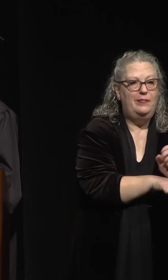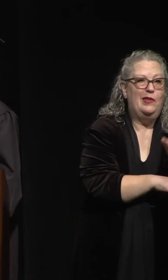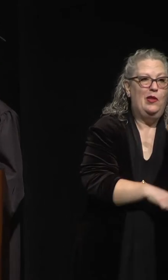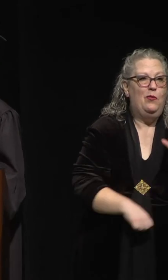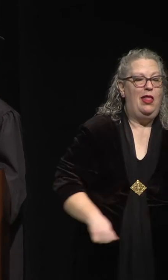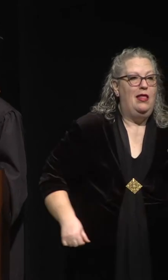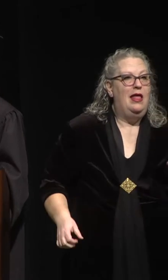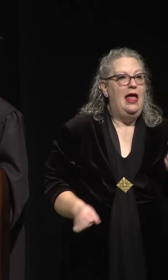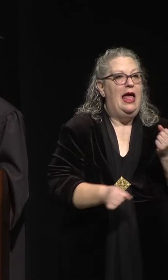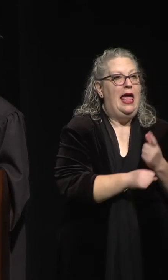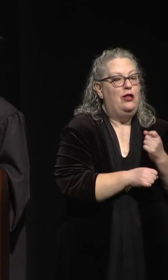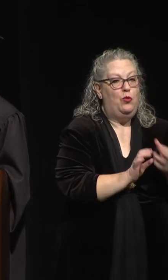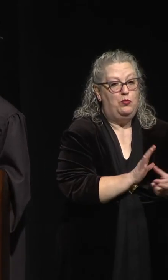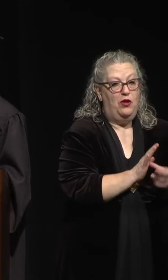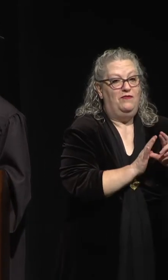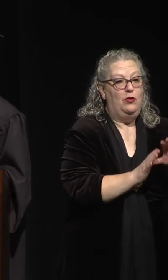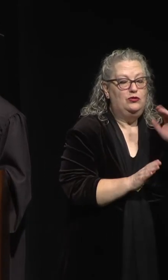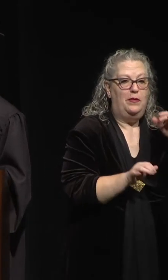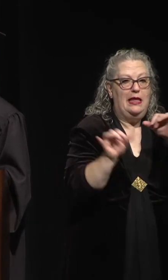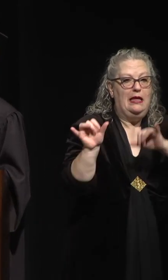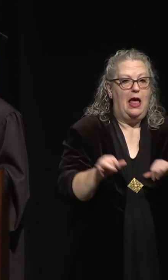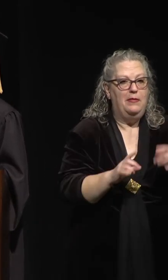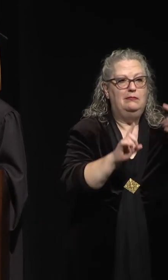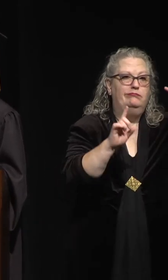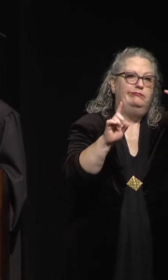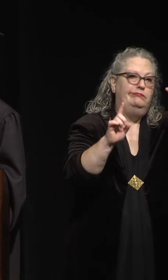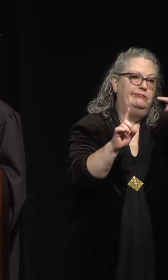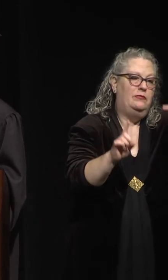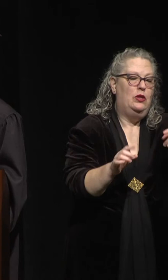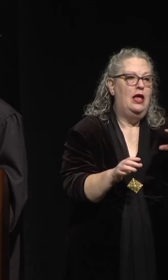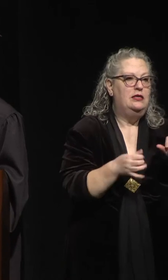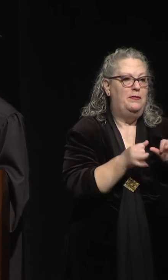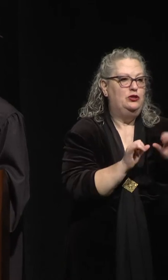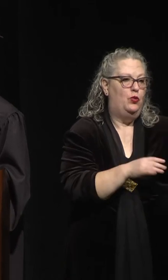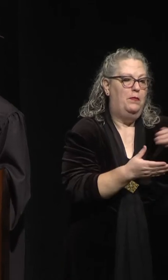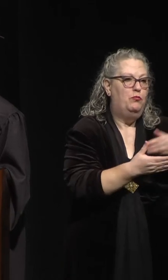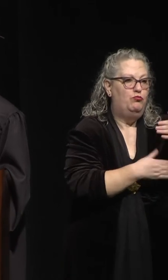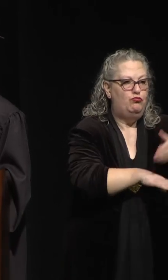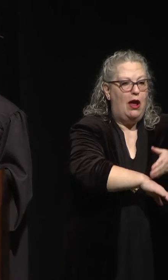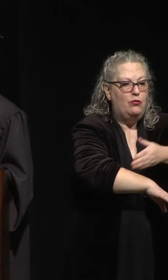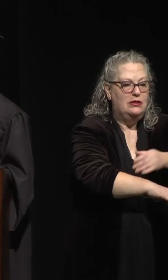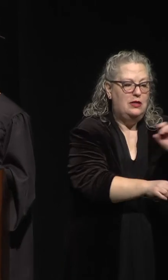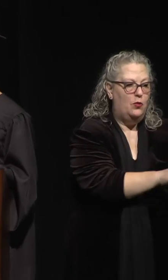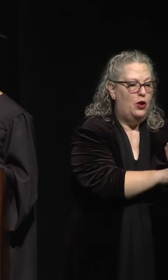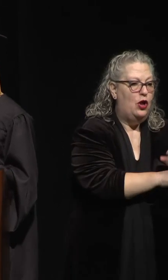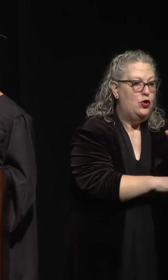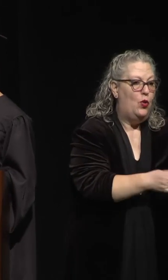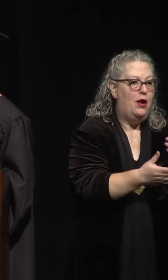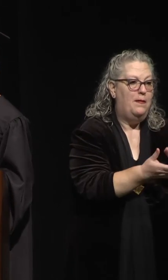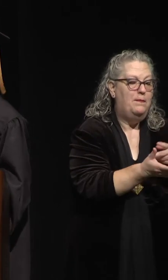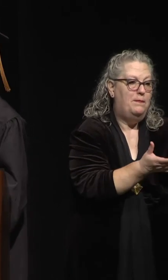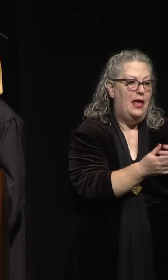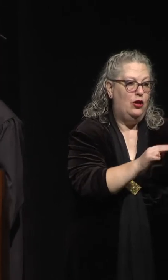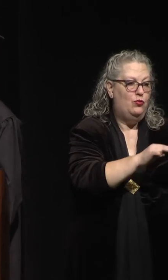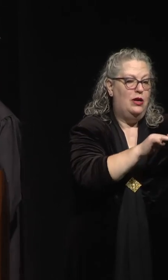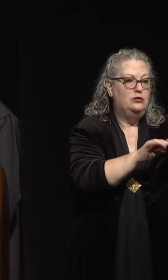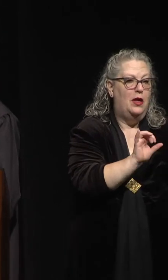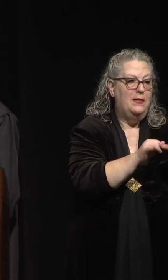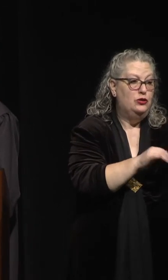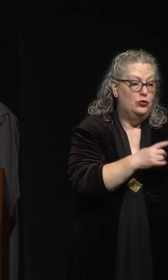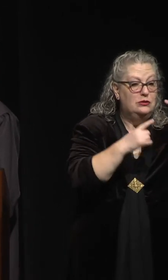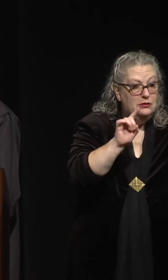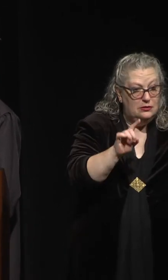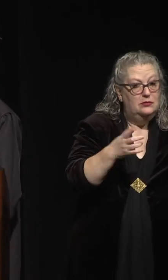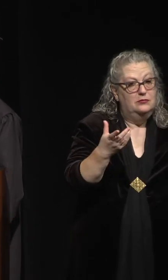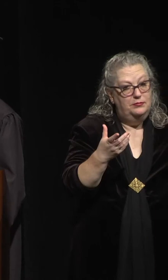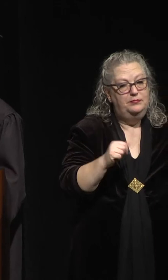well, annual reviews will be a common milestone to gauge your progress at work. Your raises will be a measure of your